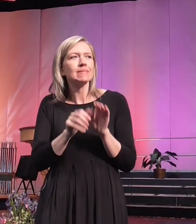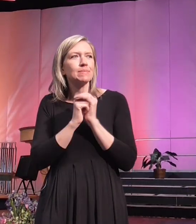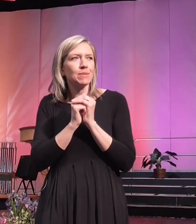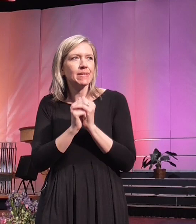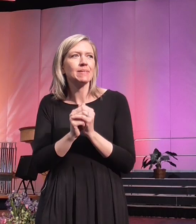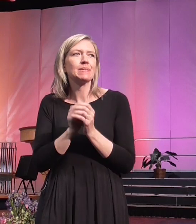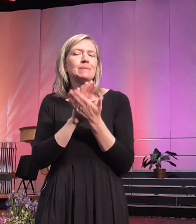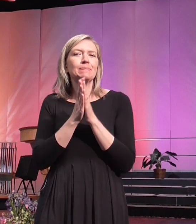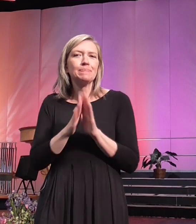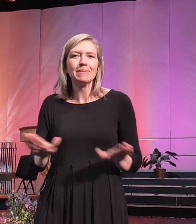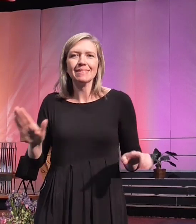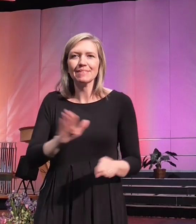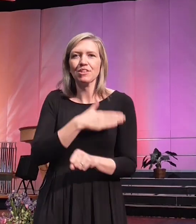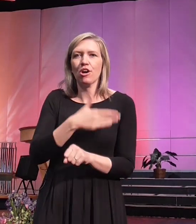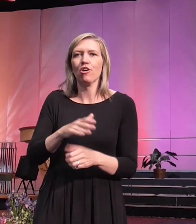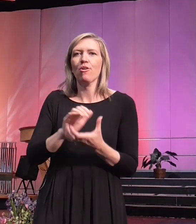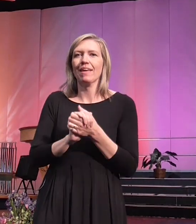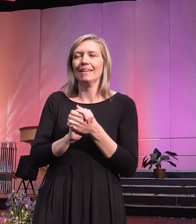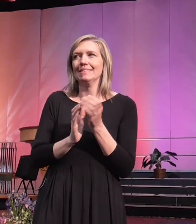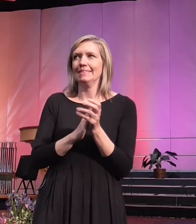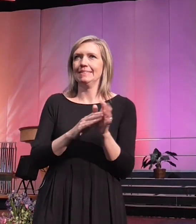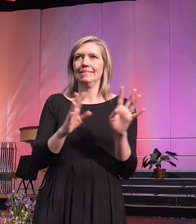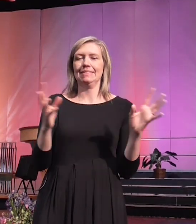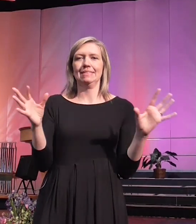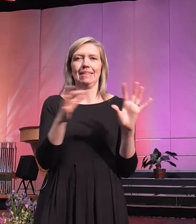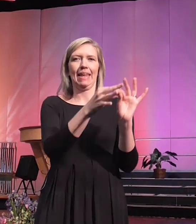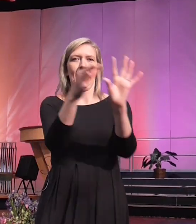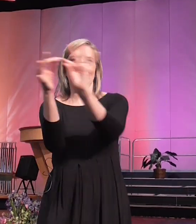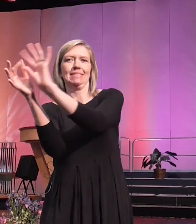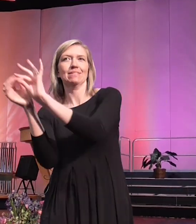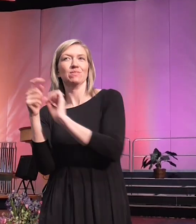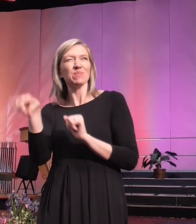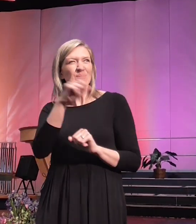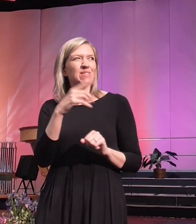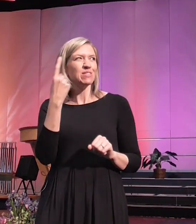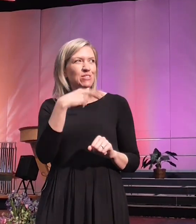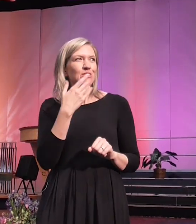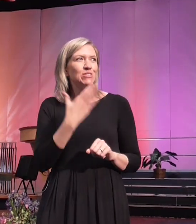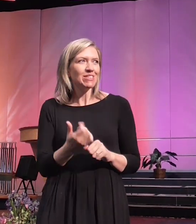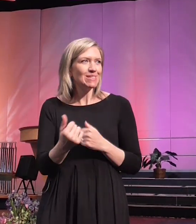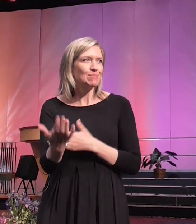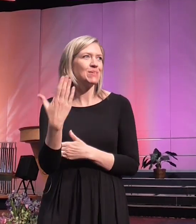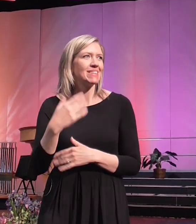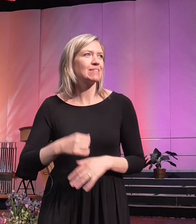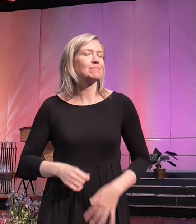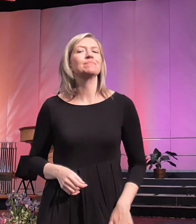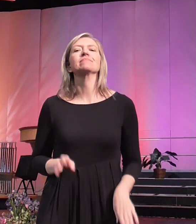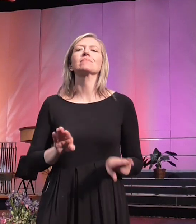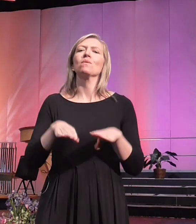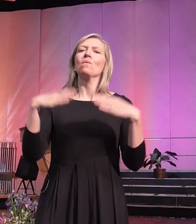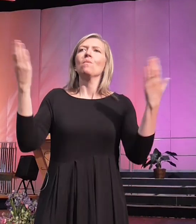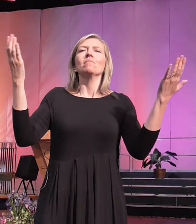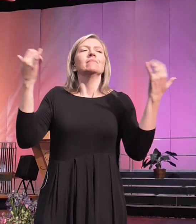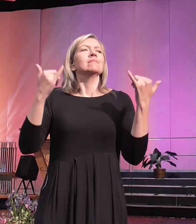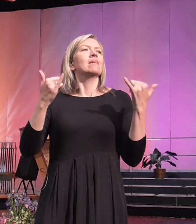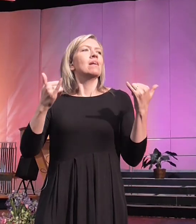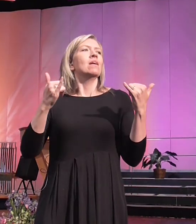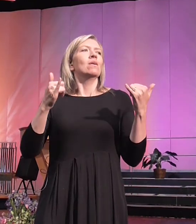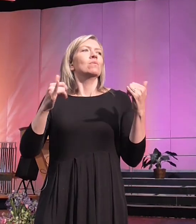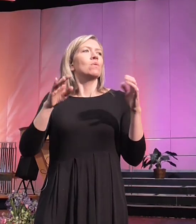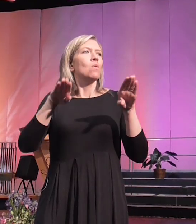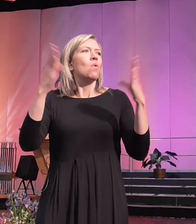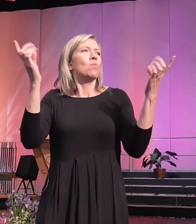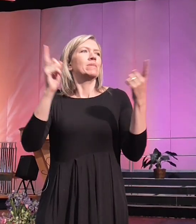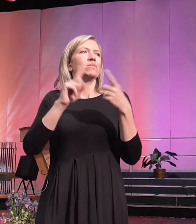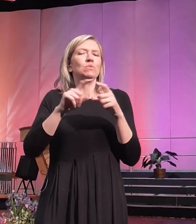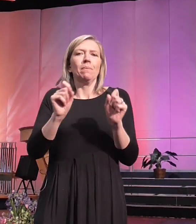peace song. Grab a hand of somebody near you. You guys are looking good this morning. So we open right now to the possibilities